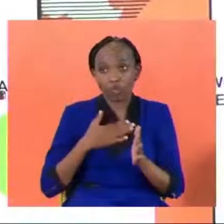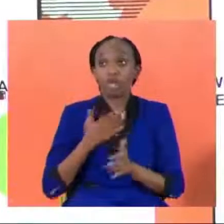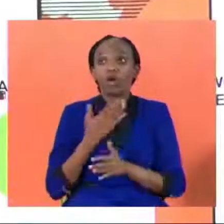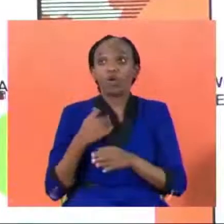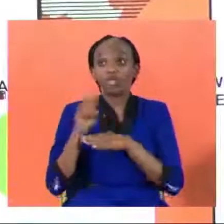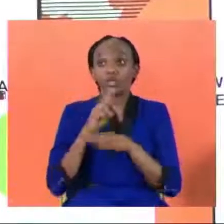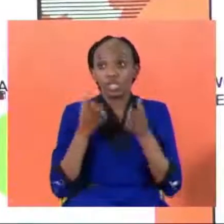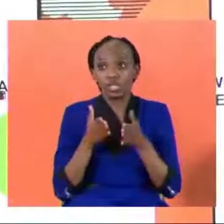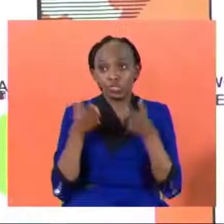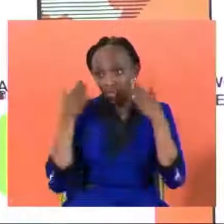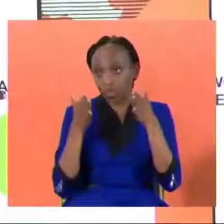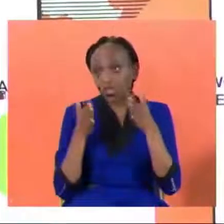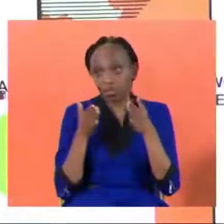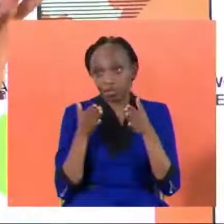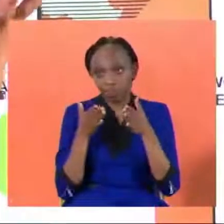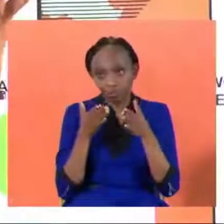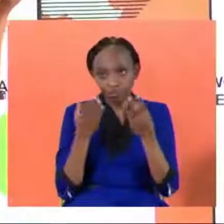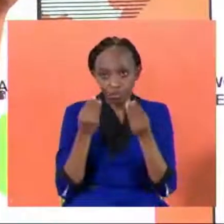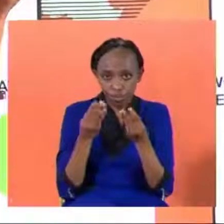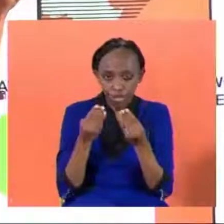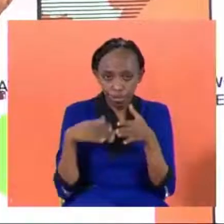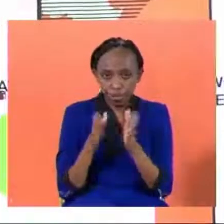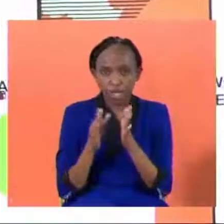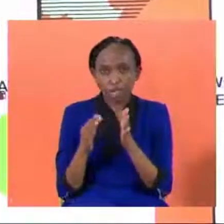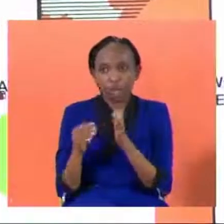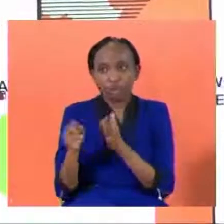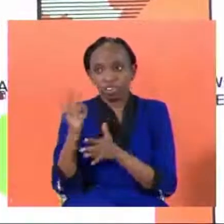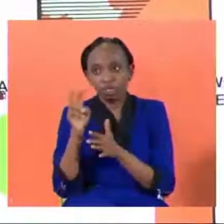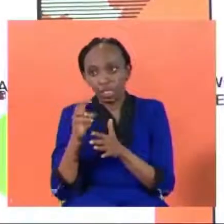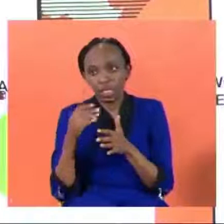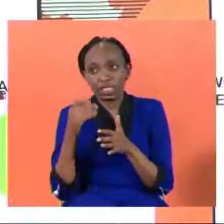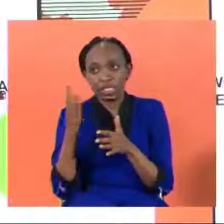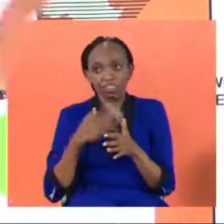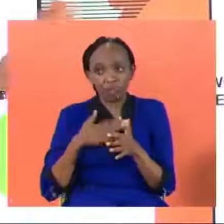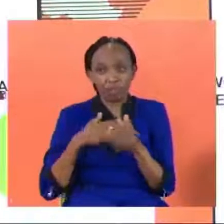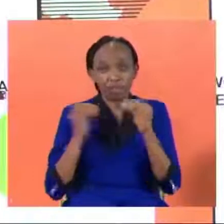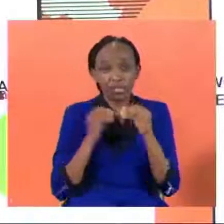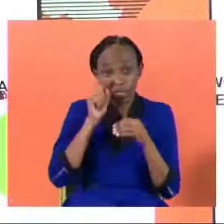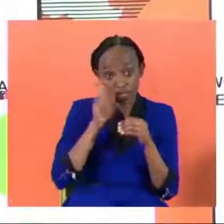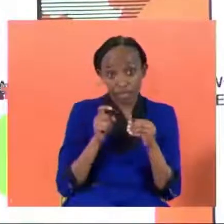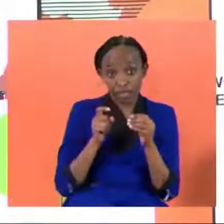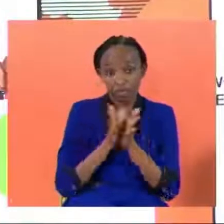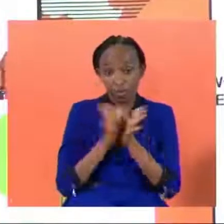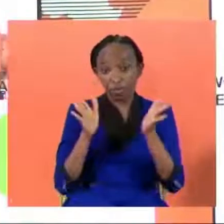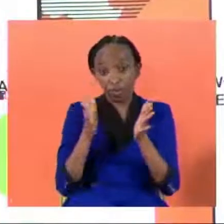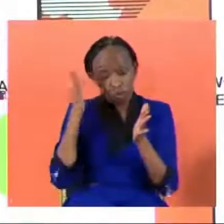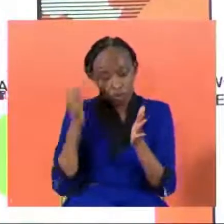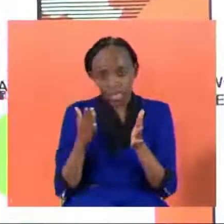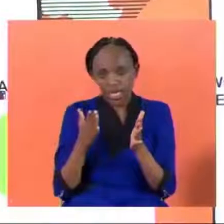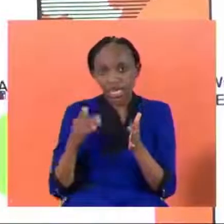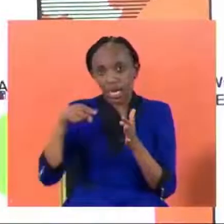this really this really simple way of looking at whether I am meeting the needs of the audience, because